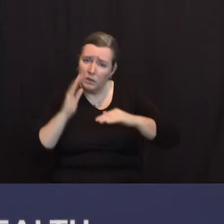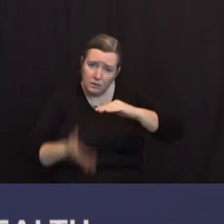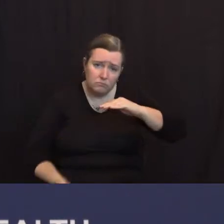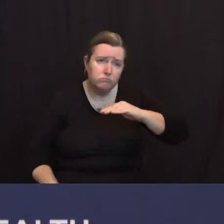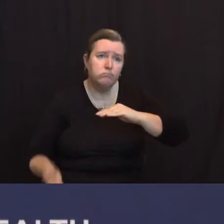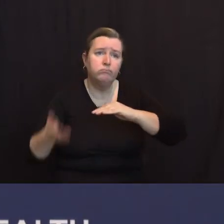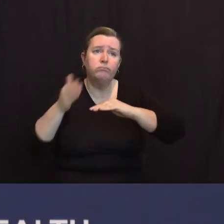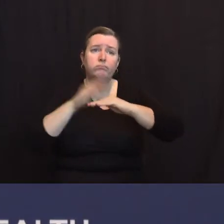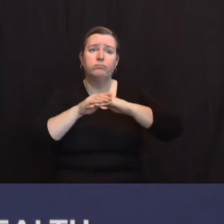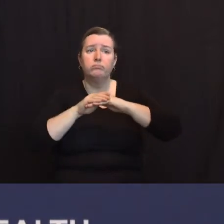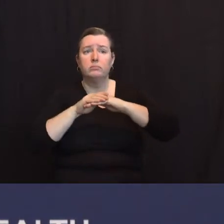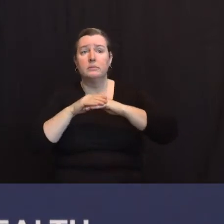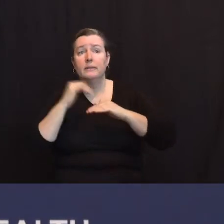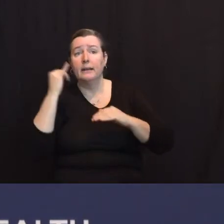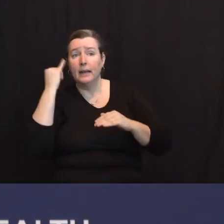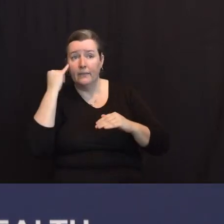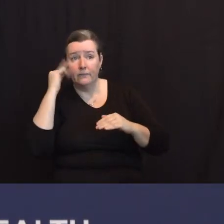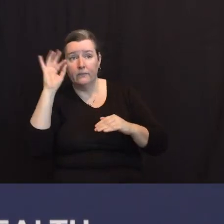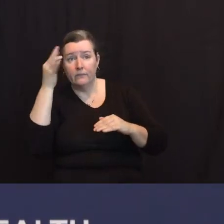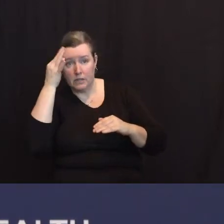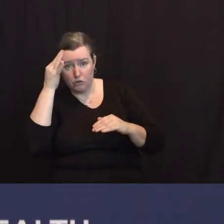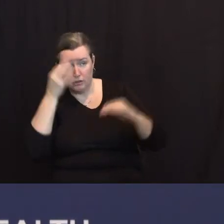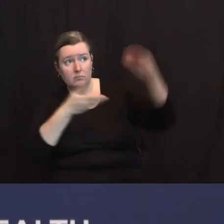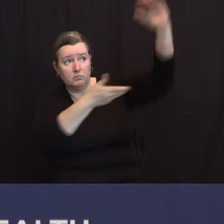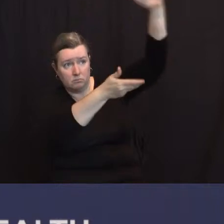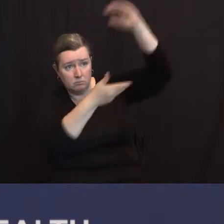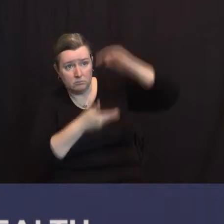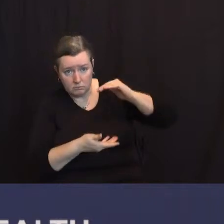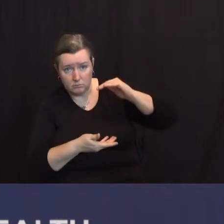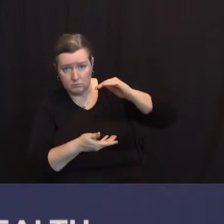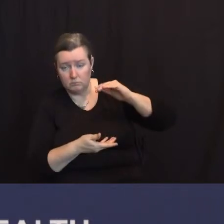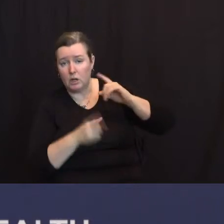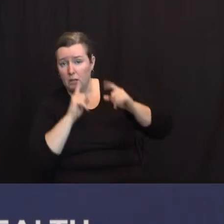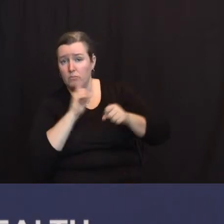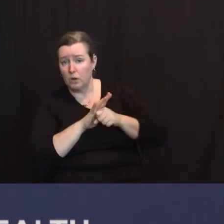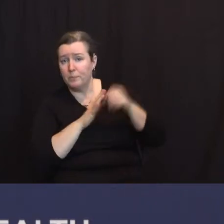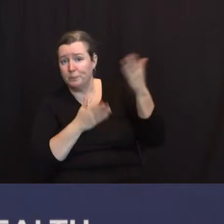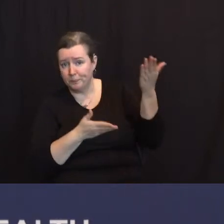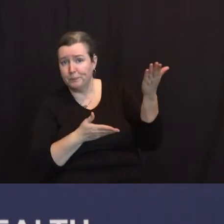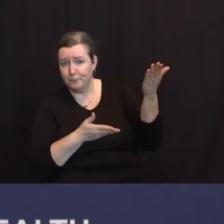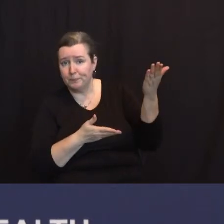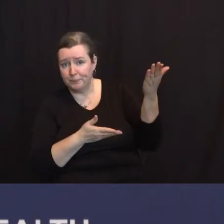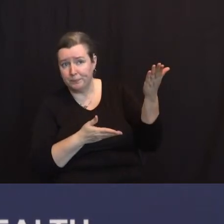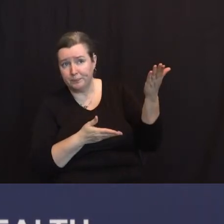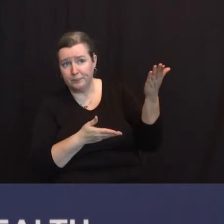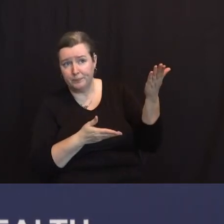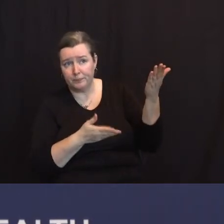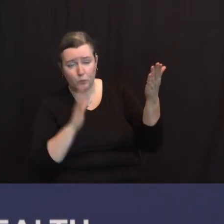deliver what they are saying they'll deliver. We will see a quantum shift in this.